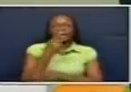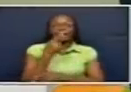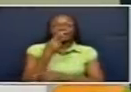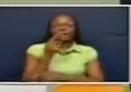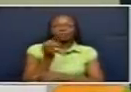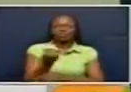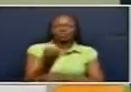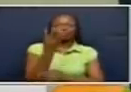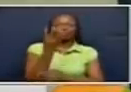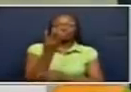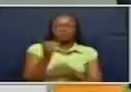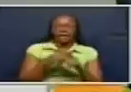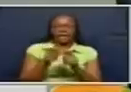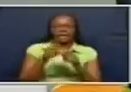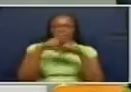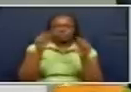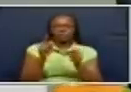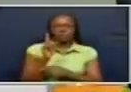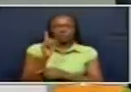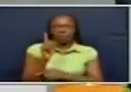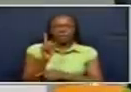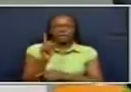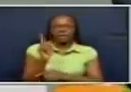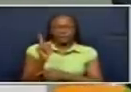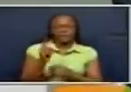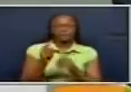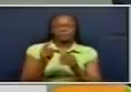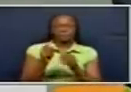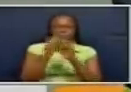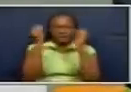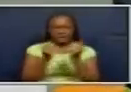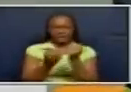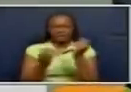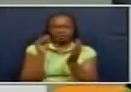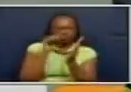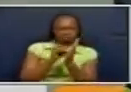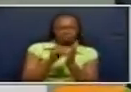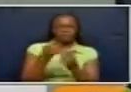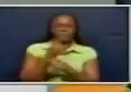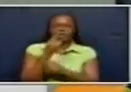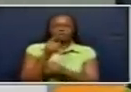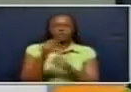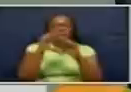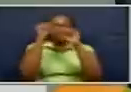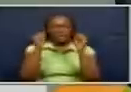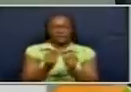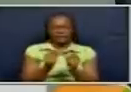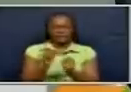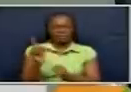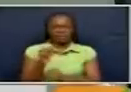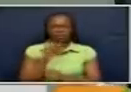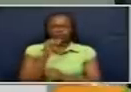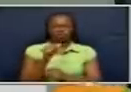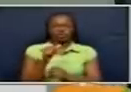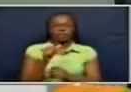in the system. Right. This is one of the deterrence mechanisms that we've already put in the system to ensure that the system does not